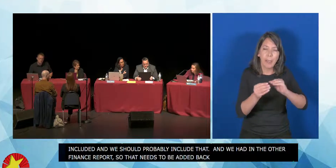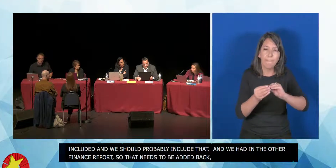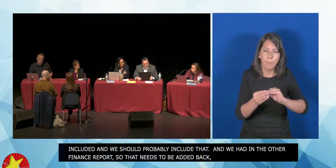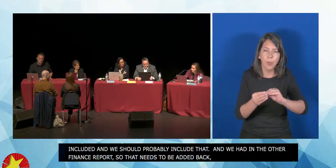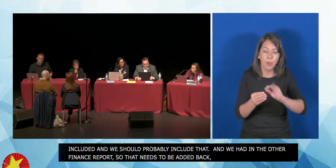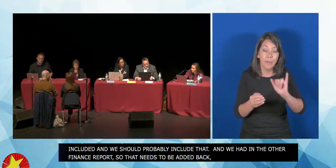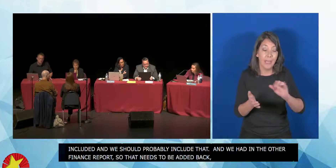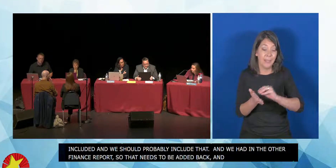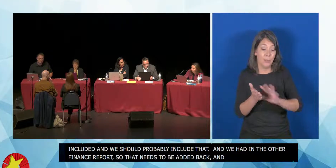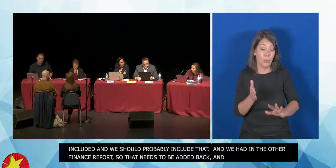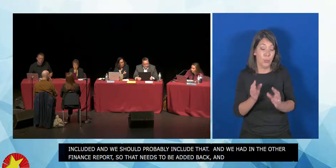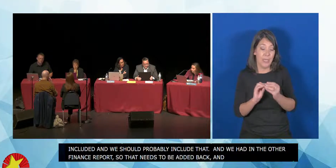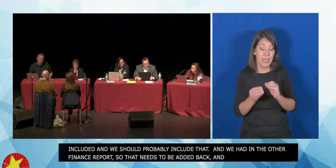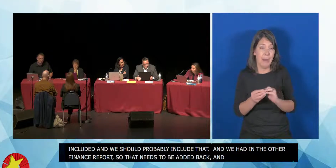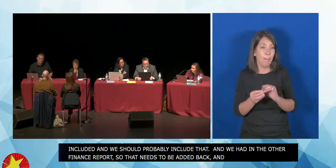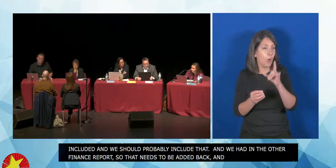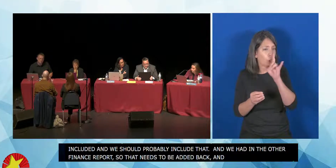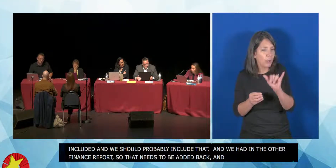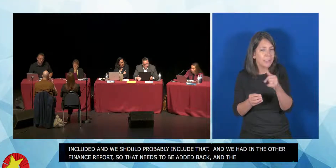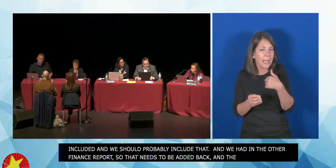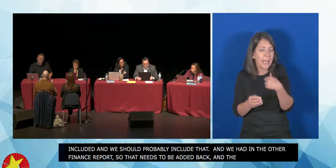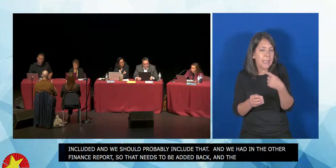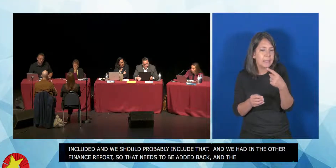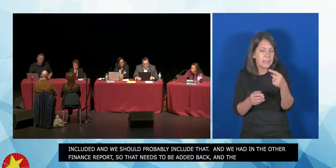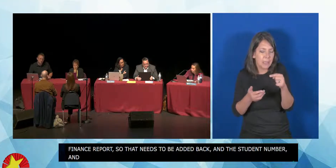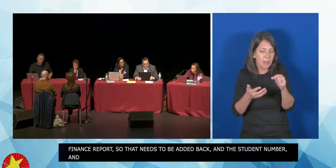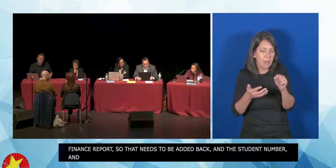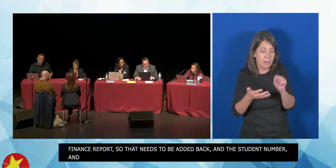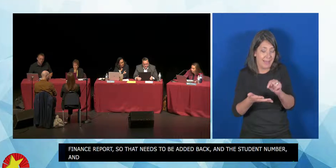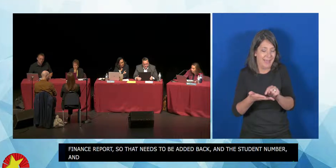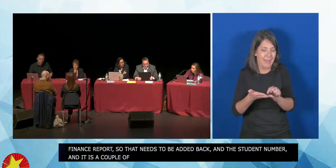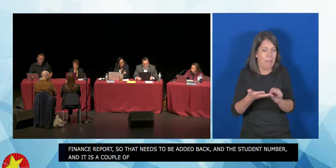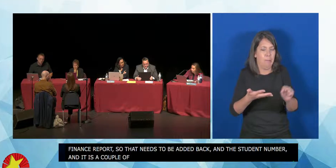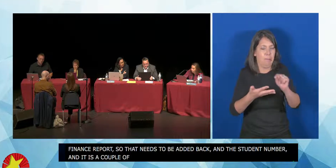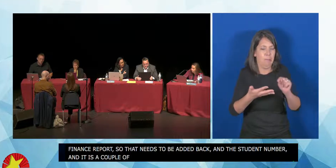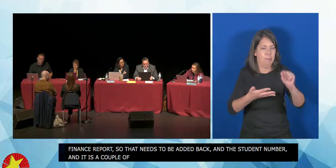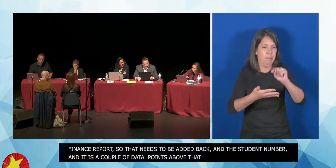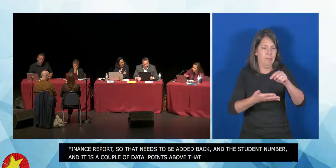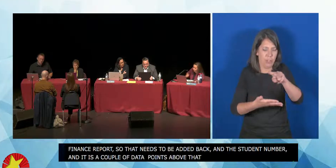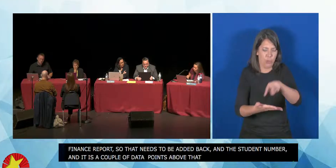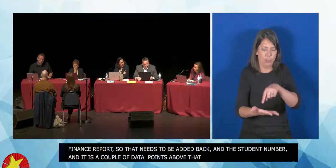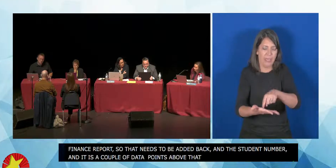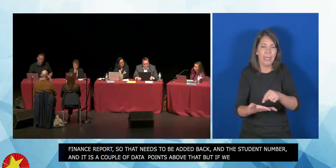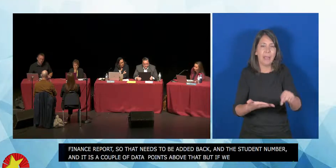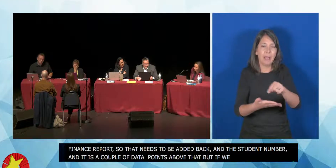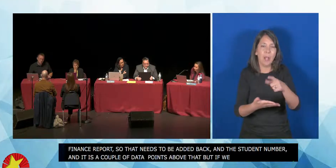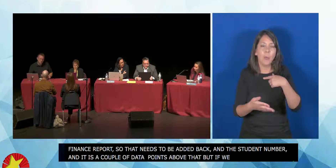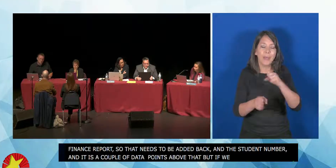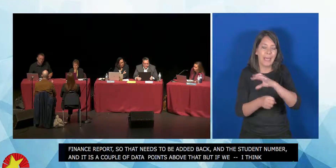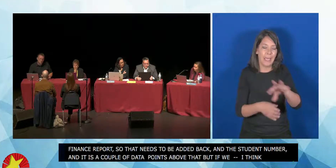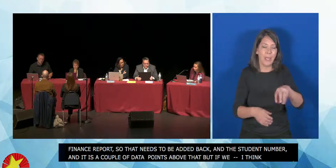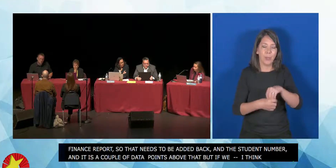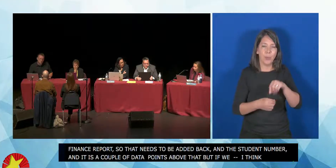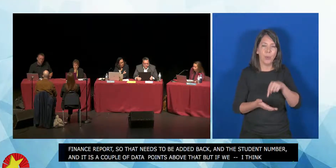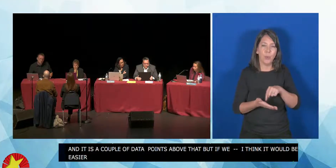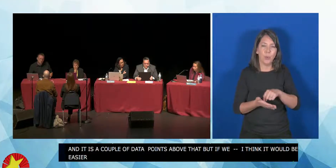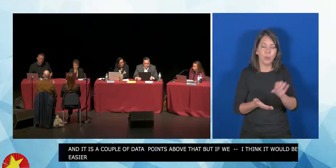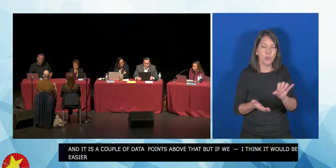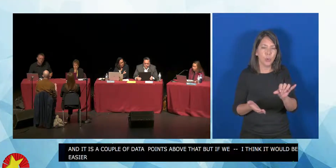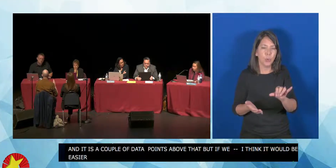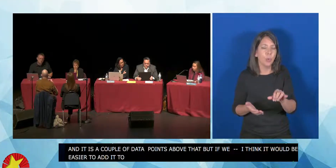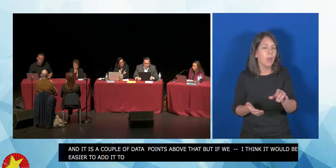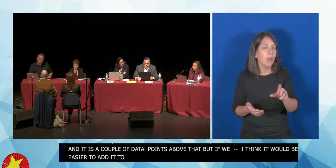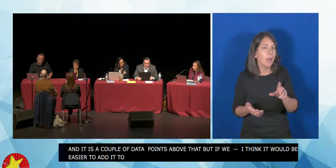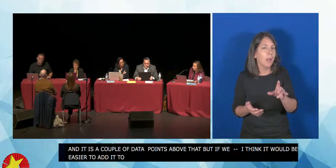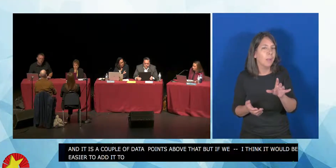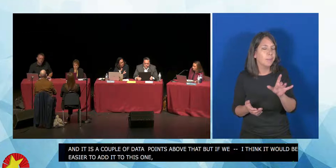in, it's a couple of data points above that, but if we add it, I think it would be easier to add it to this one so that, just like we